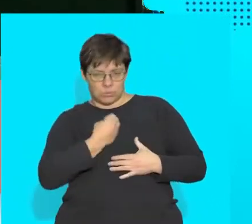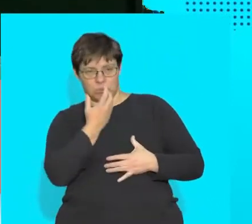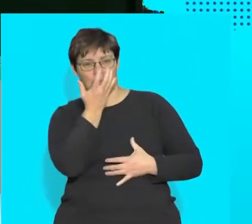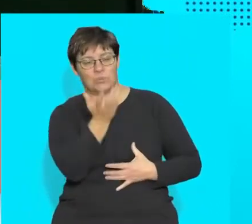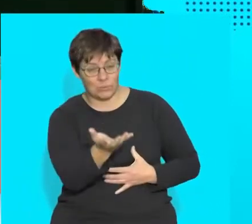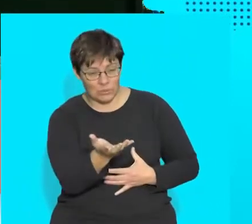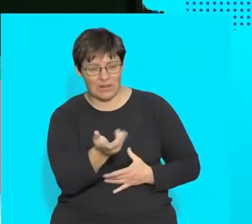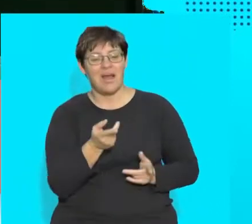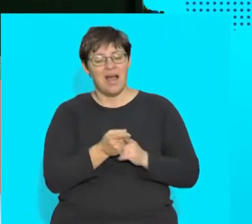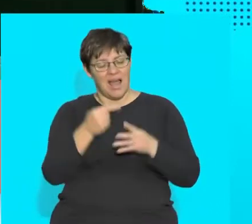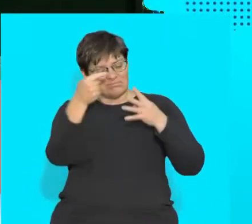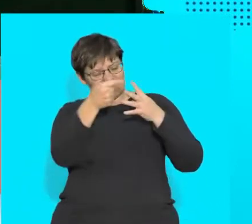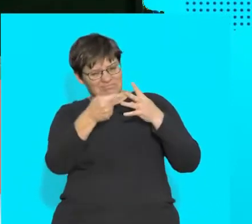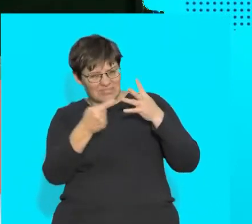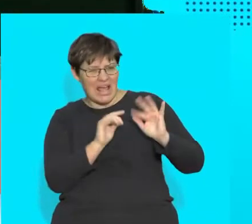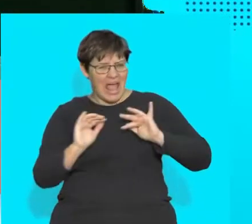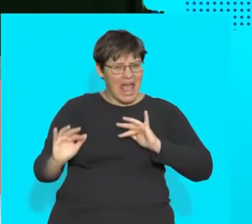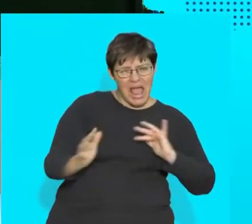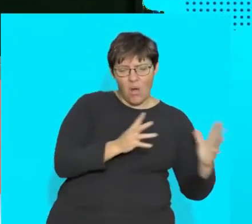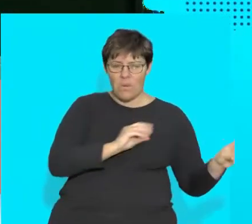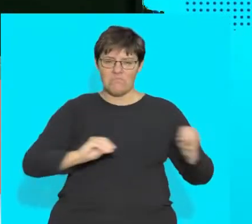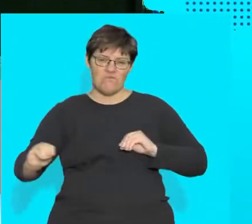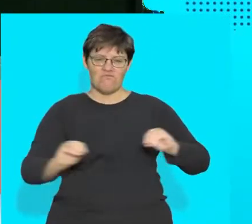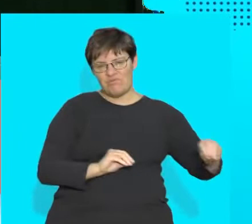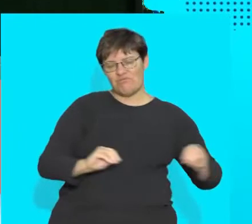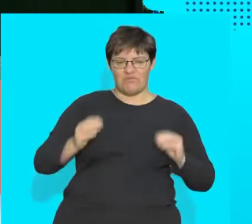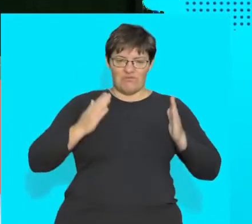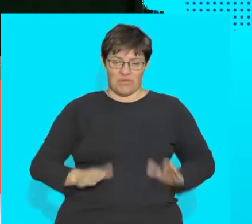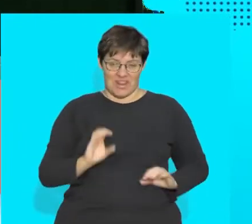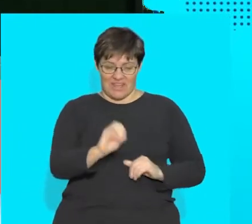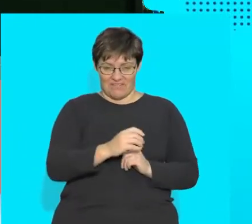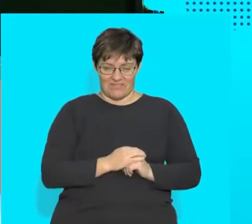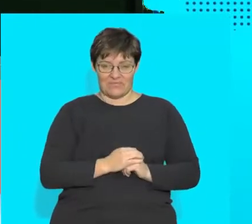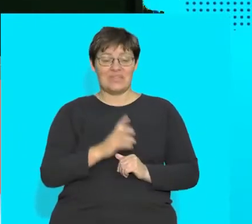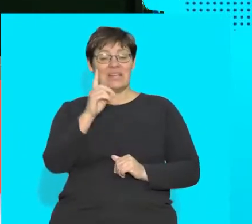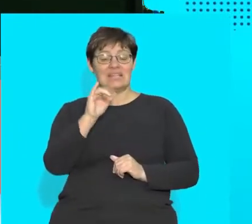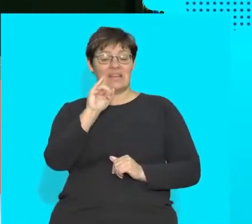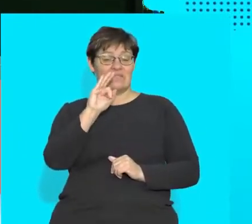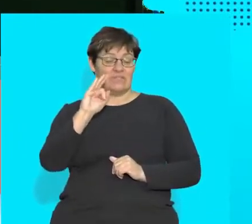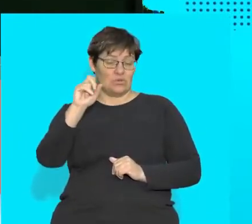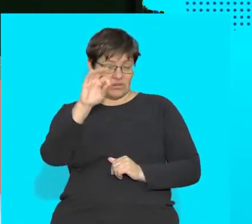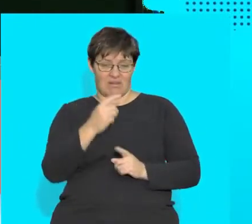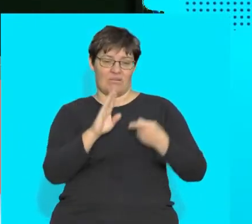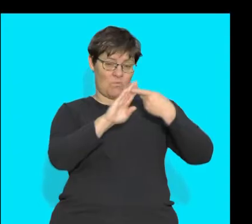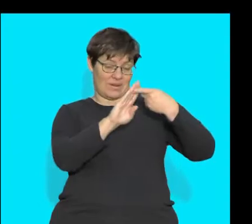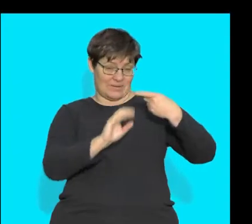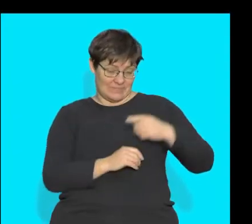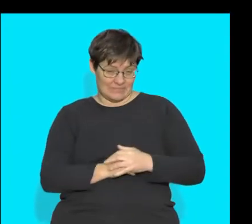parts have it, how we're going to move things around the body. So diffusion is one part.